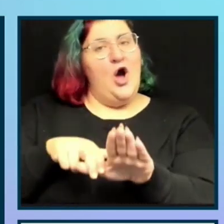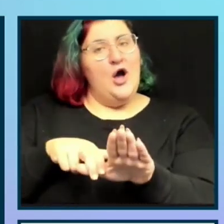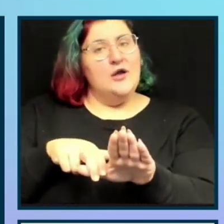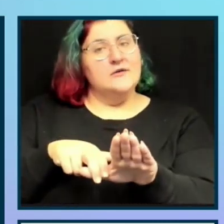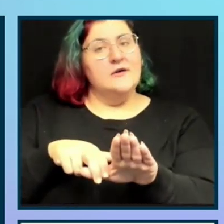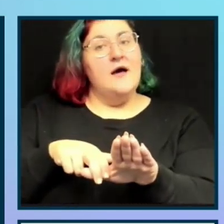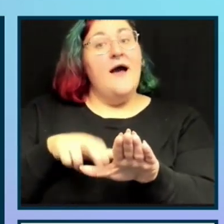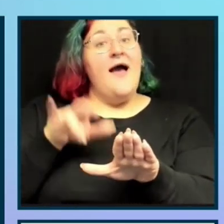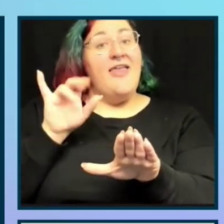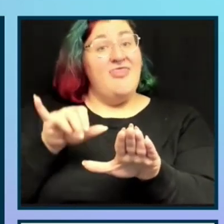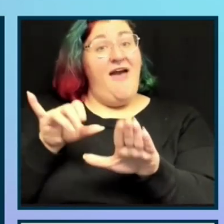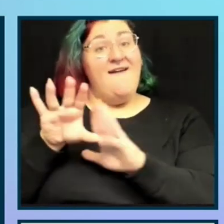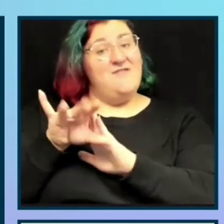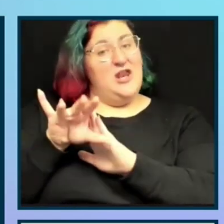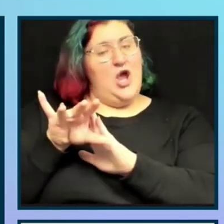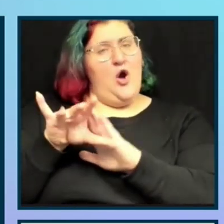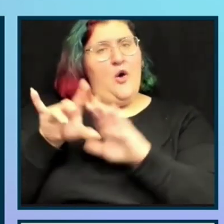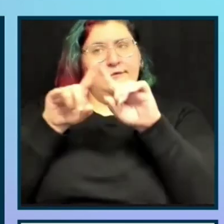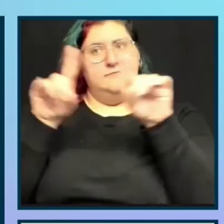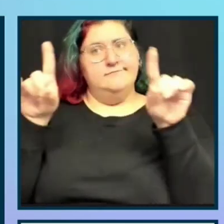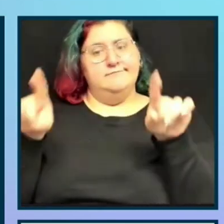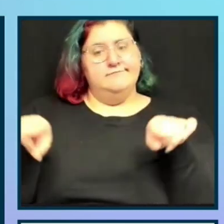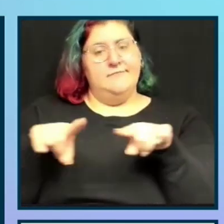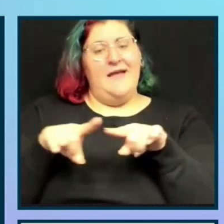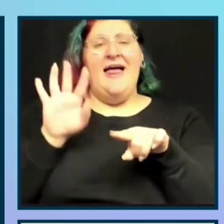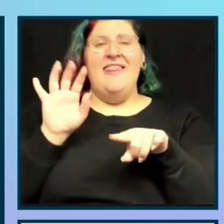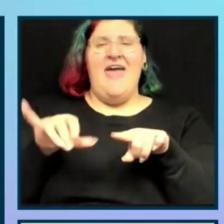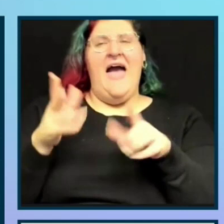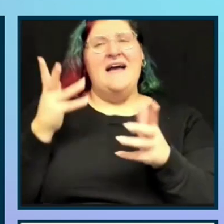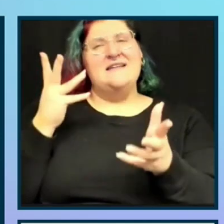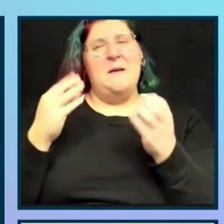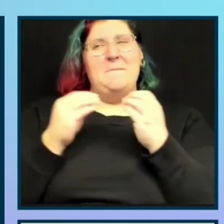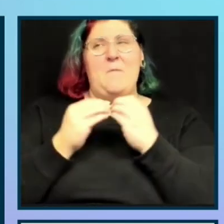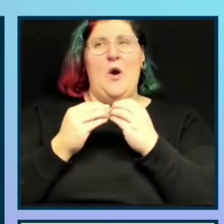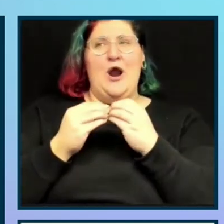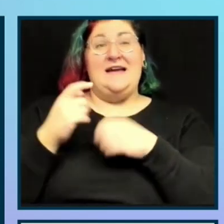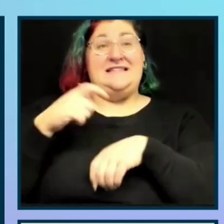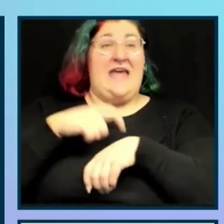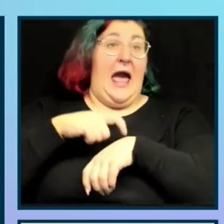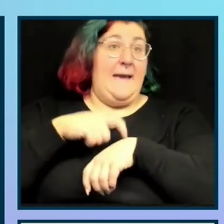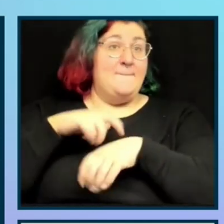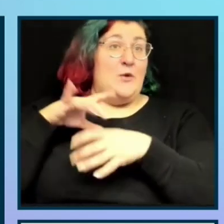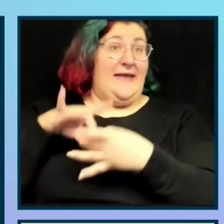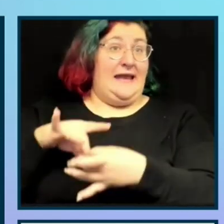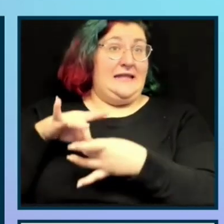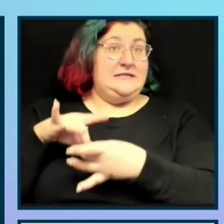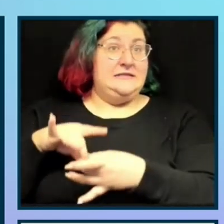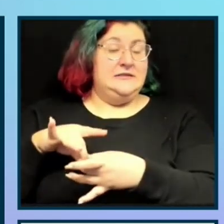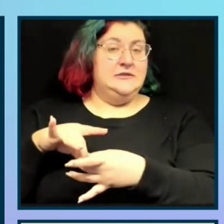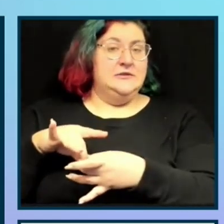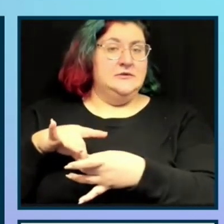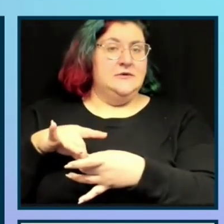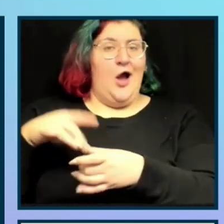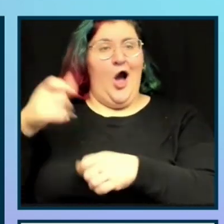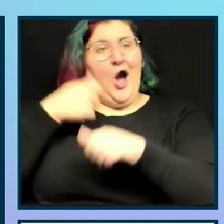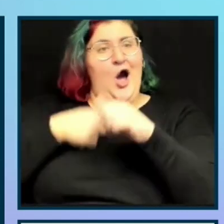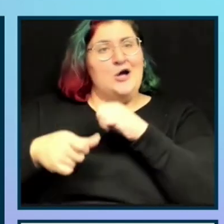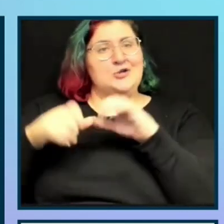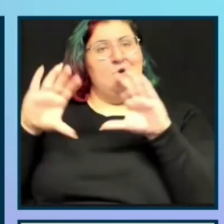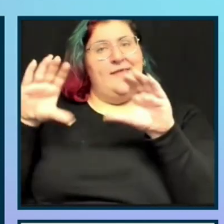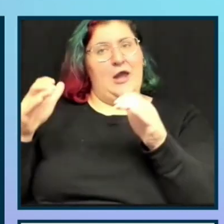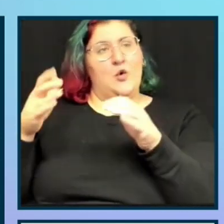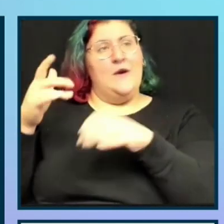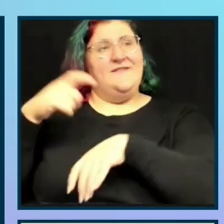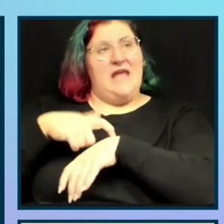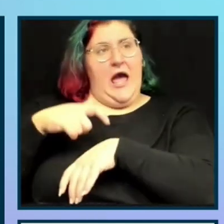of a time, like the time kind of trigger, whereas the behemoth sign would be a place, which is because it's right outside the